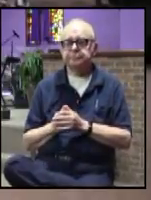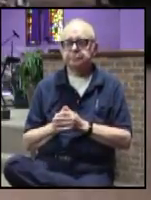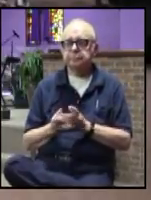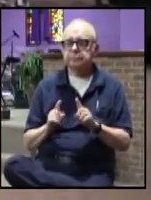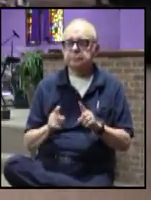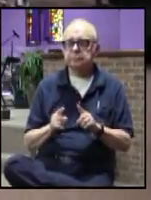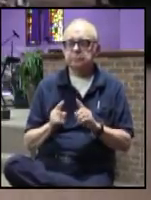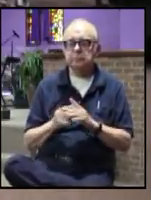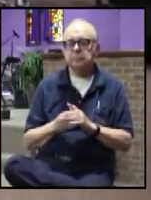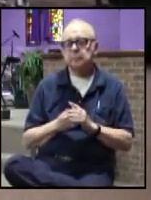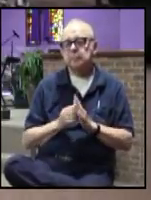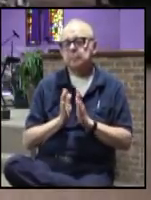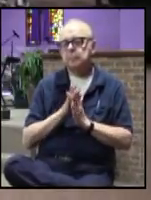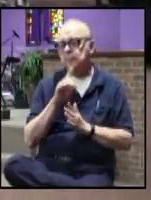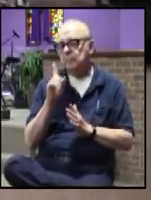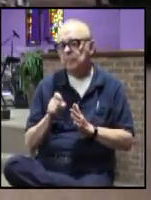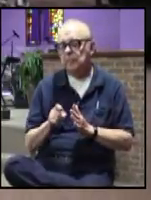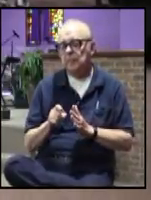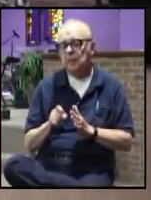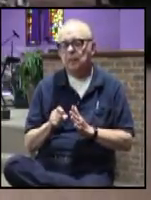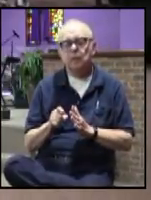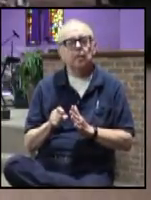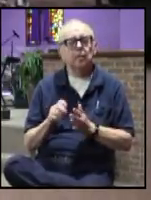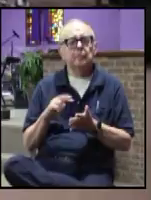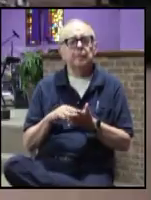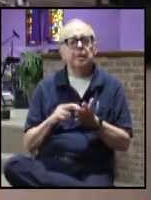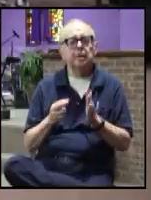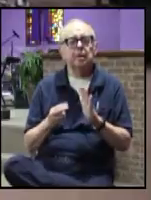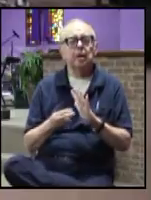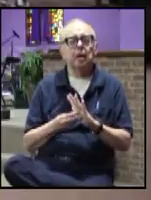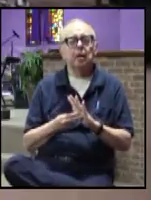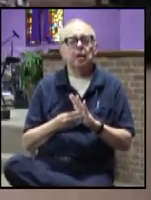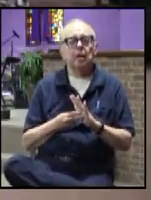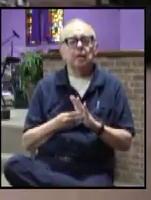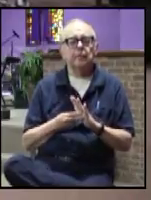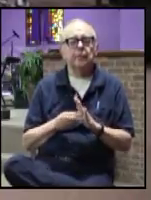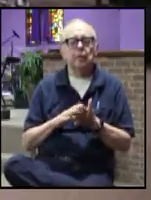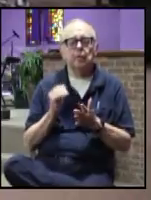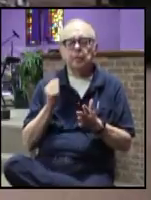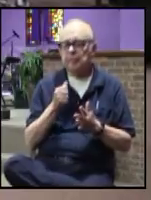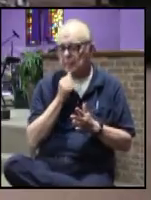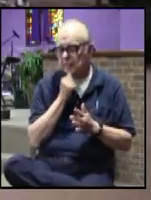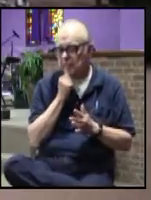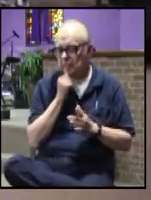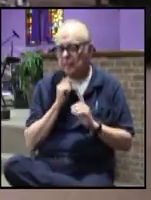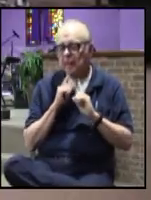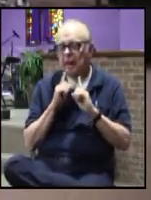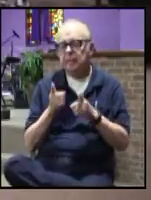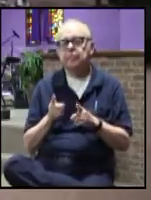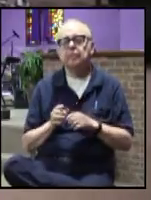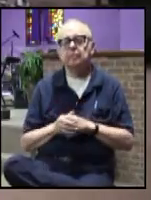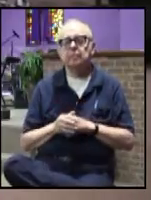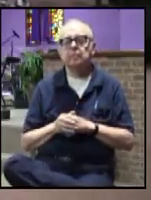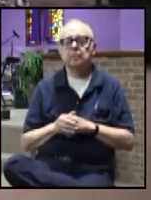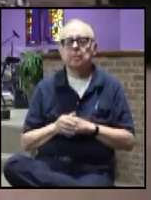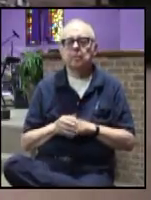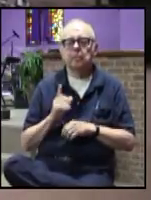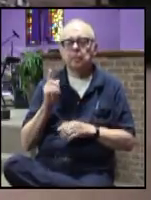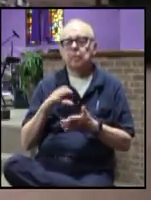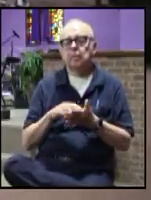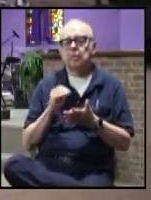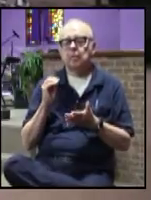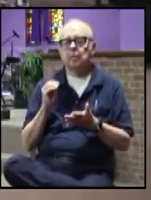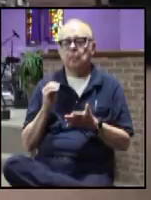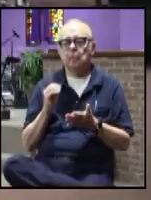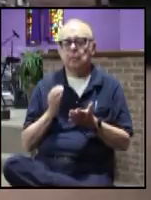when you start asking the question, what is the secret of learning to be patient? The answer to this is you